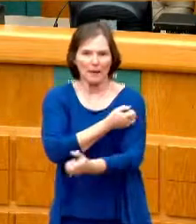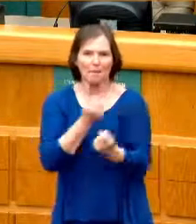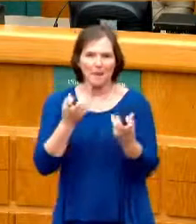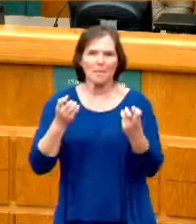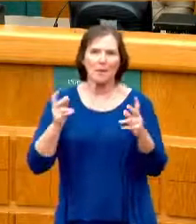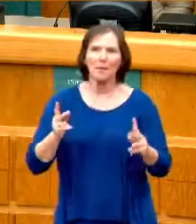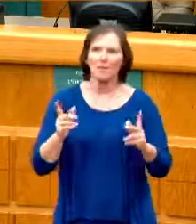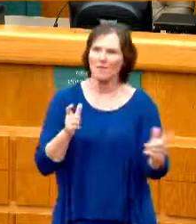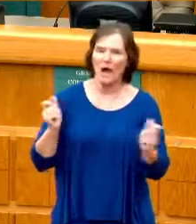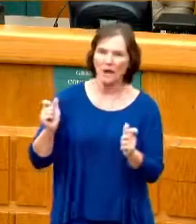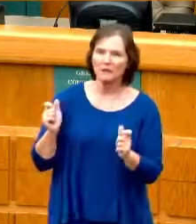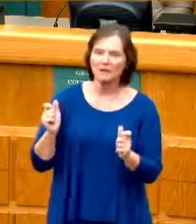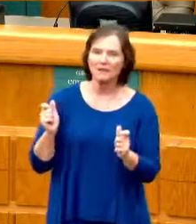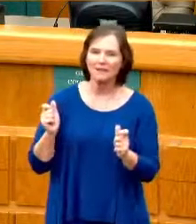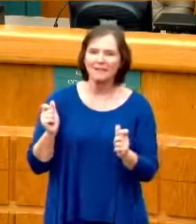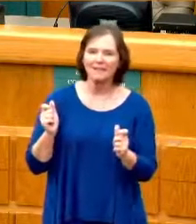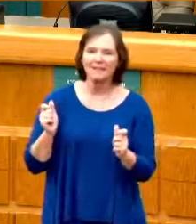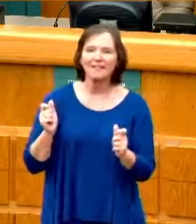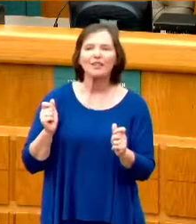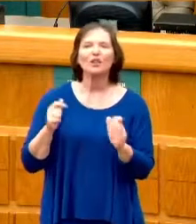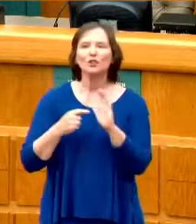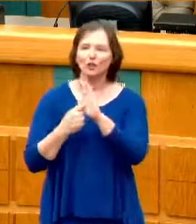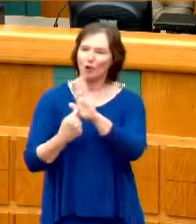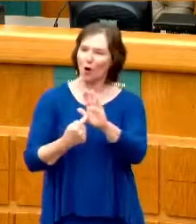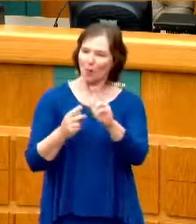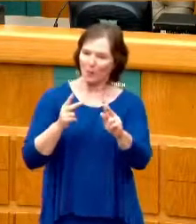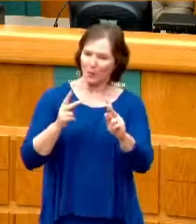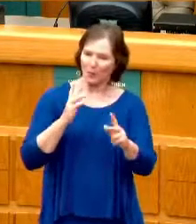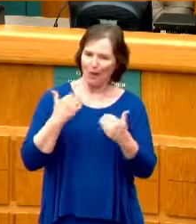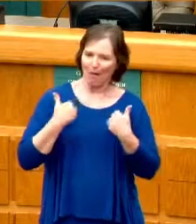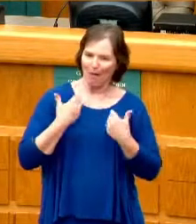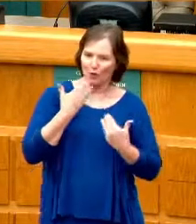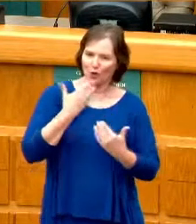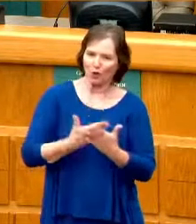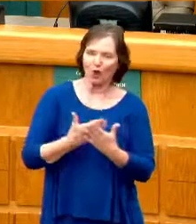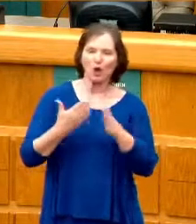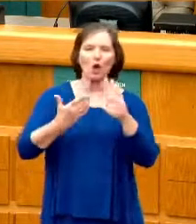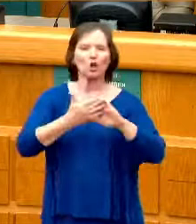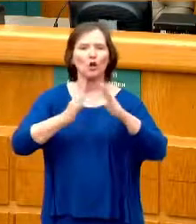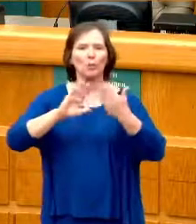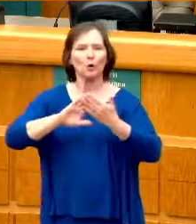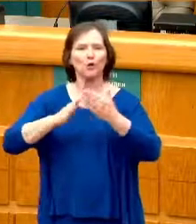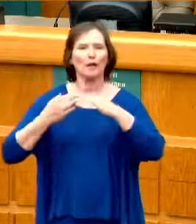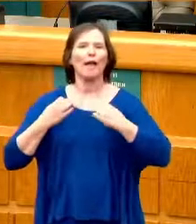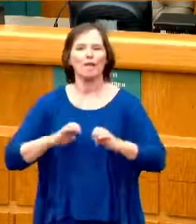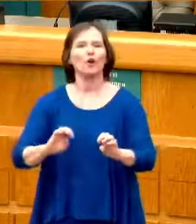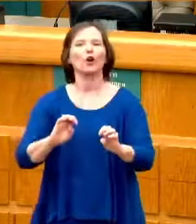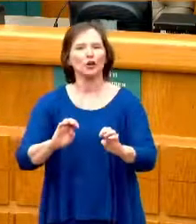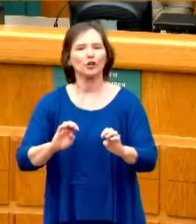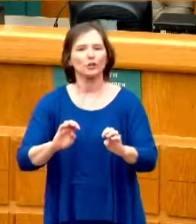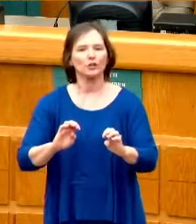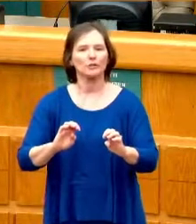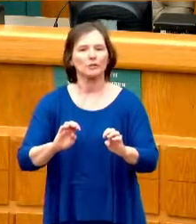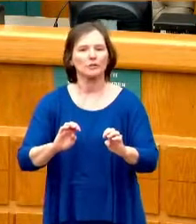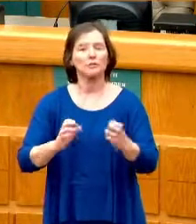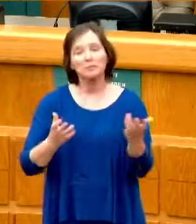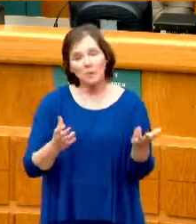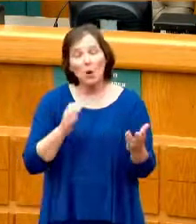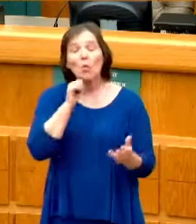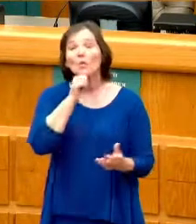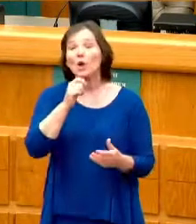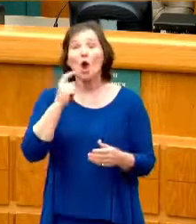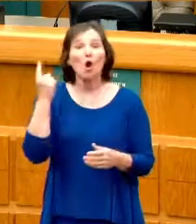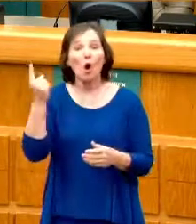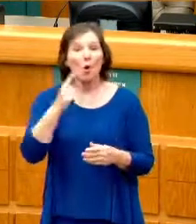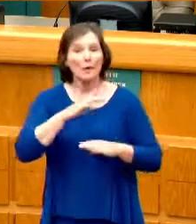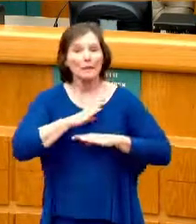not always going to agree on every issue, but when it comes to COVID-19 and our response, we